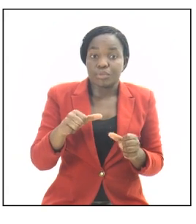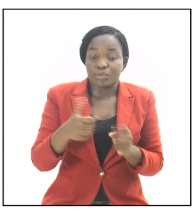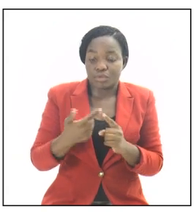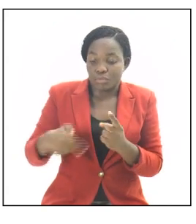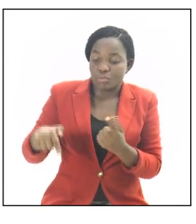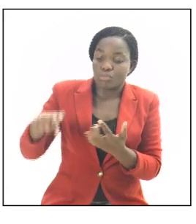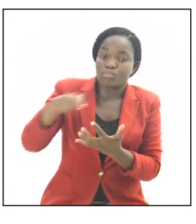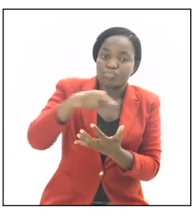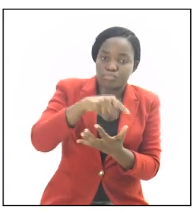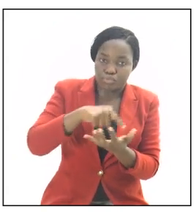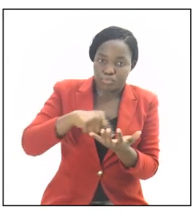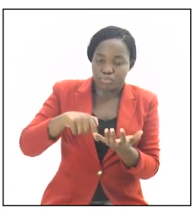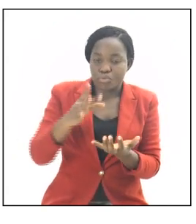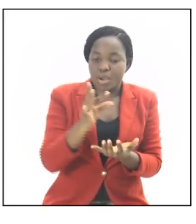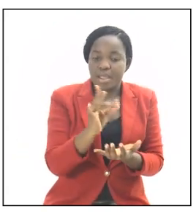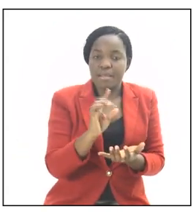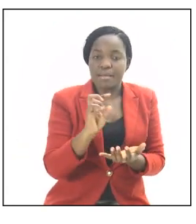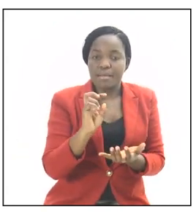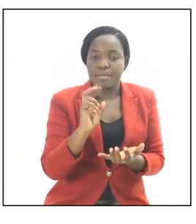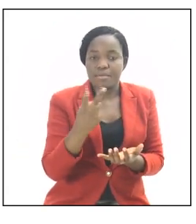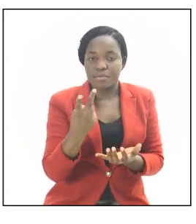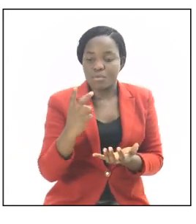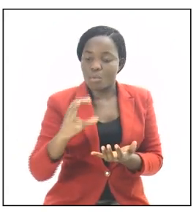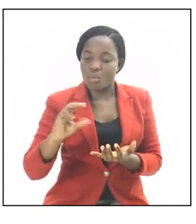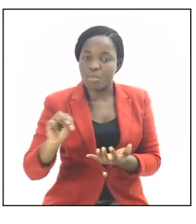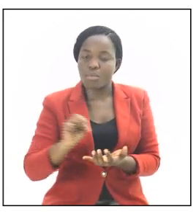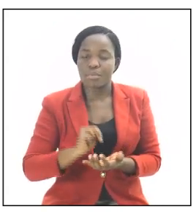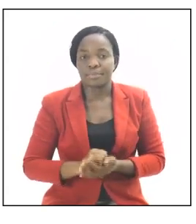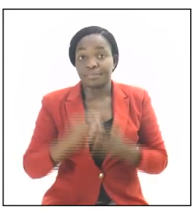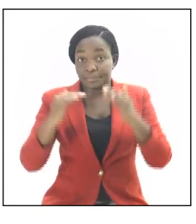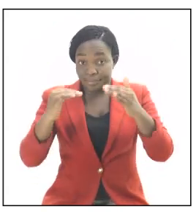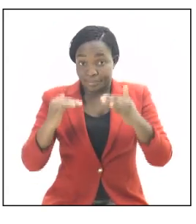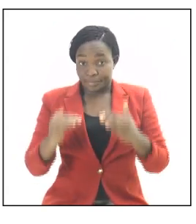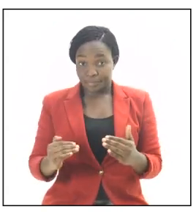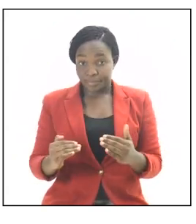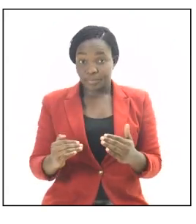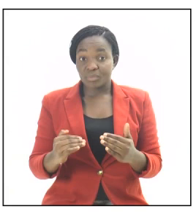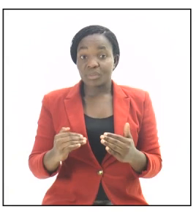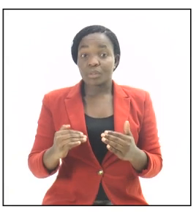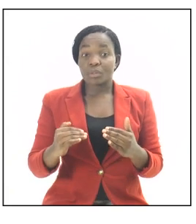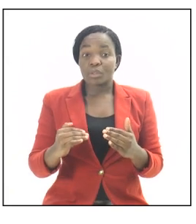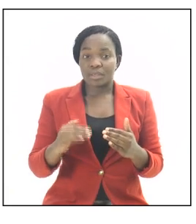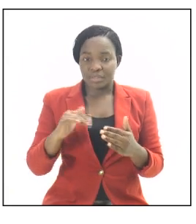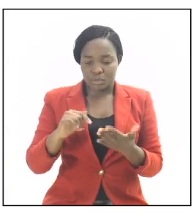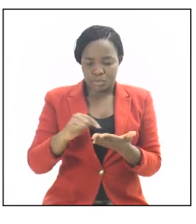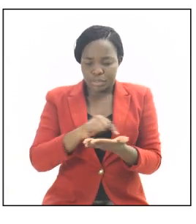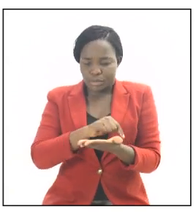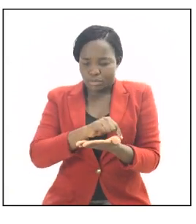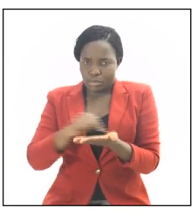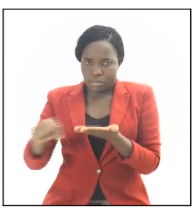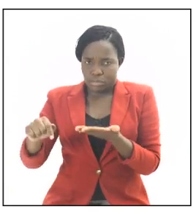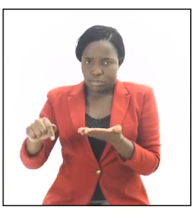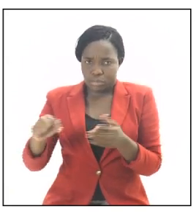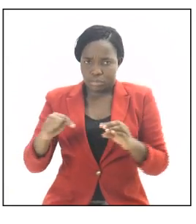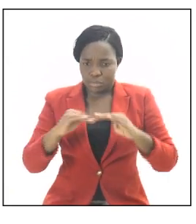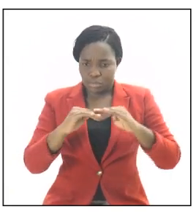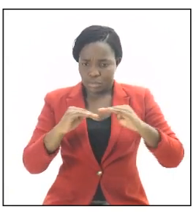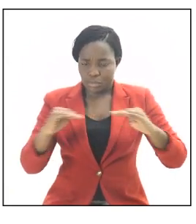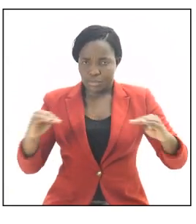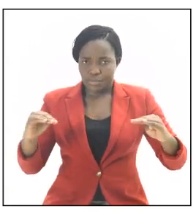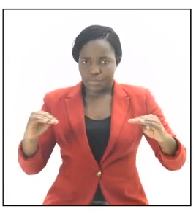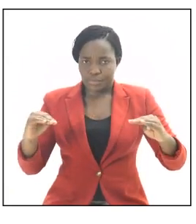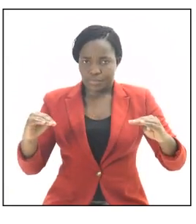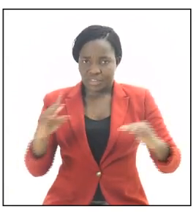circle, to be 82 centimeters. Next, we measure across the middle of the circle. This